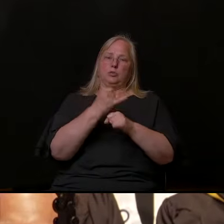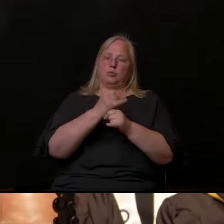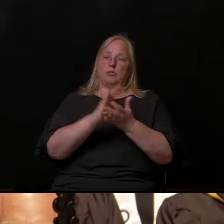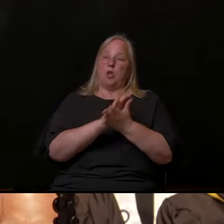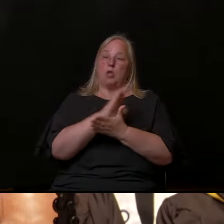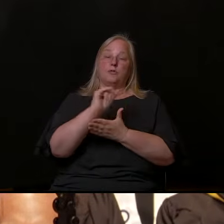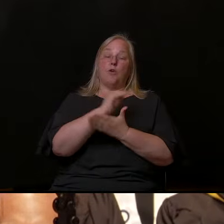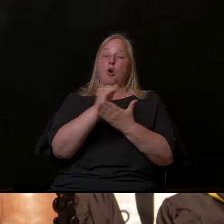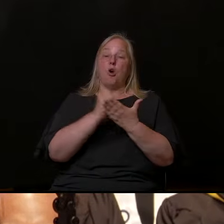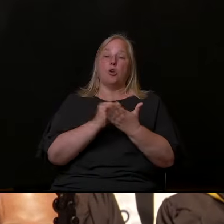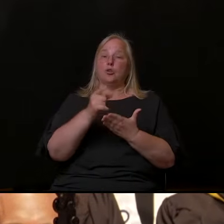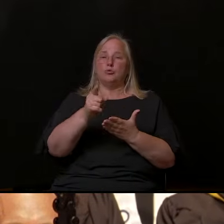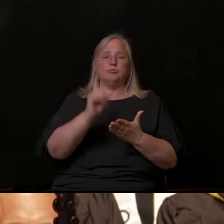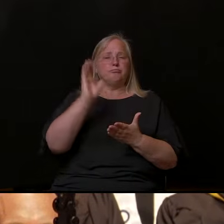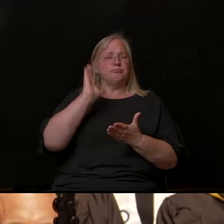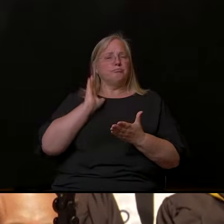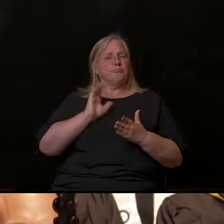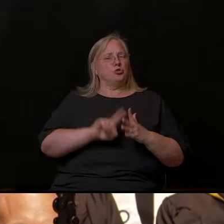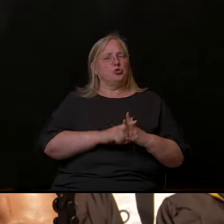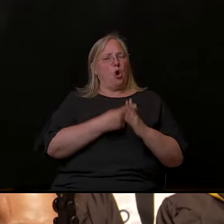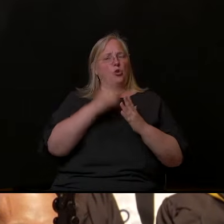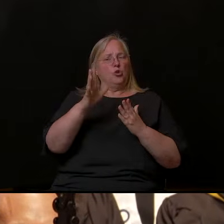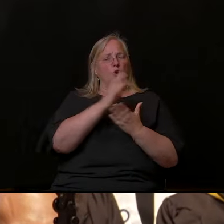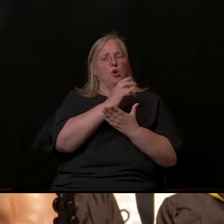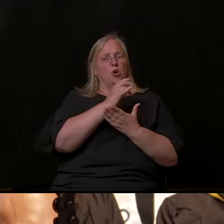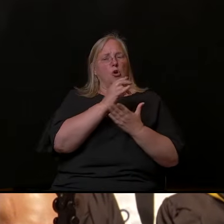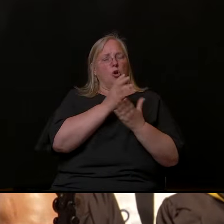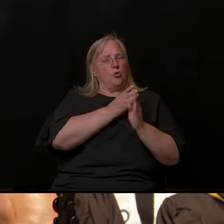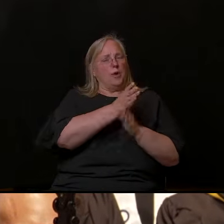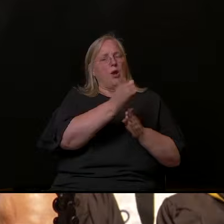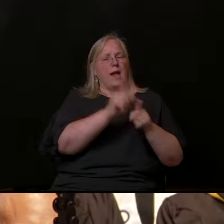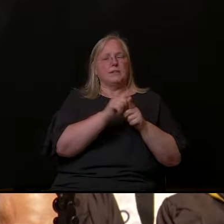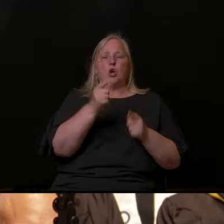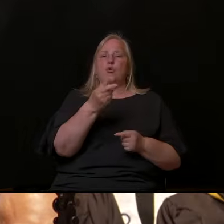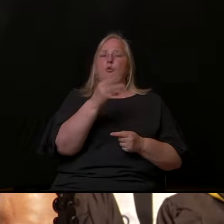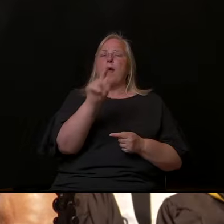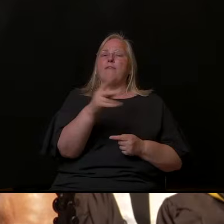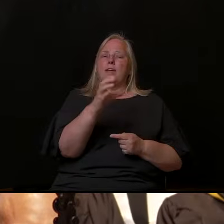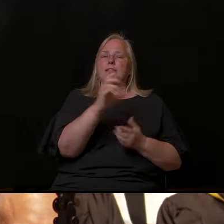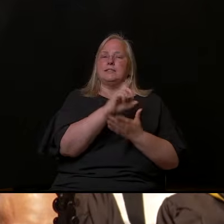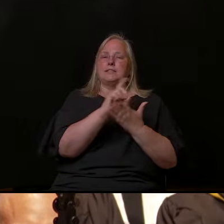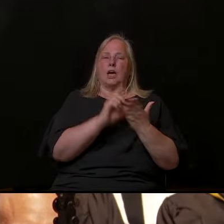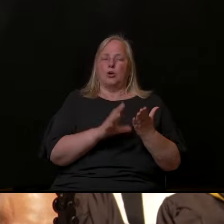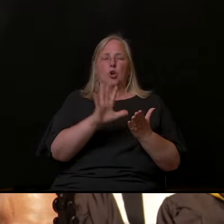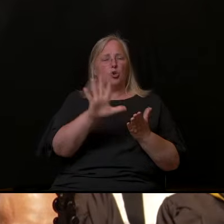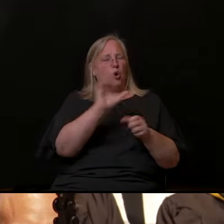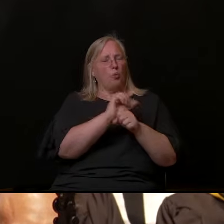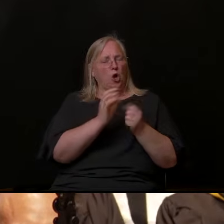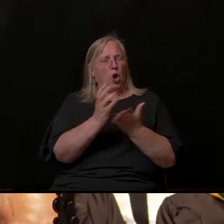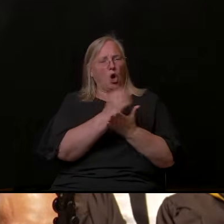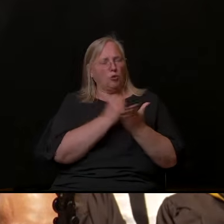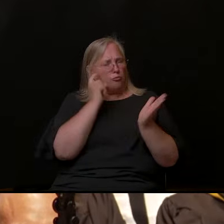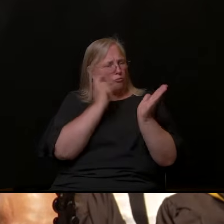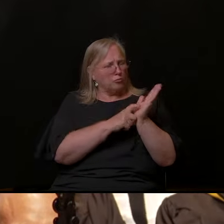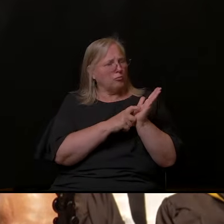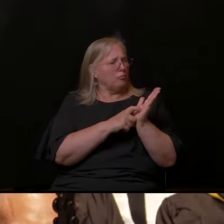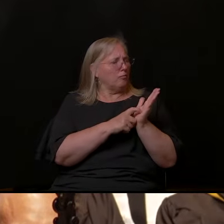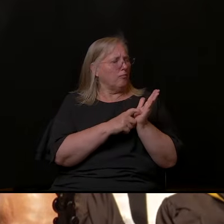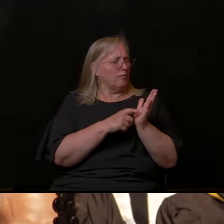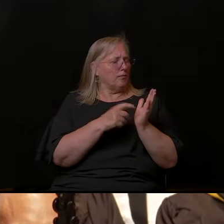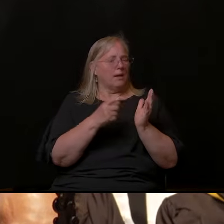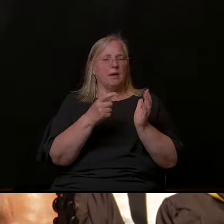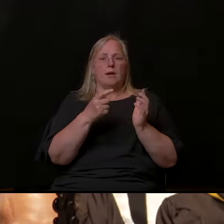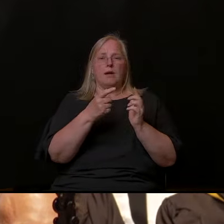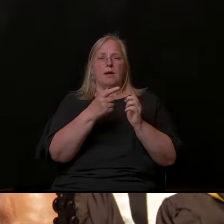you began your career as a graphic designer whose work earned recognition from the Type Directors Club